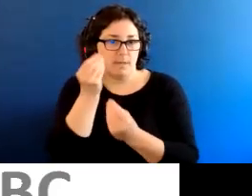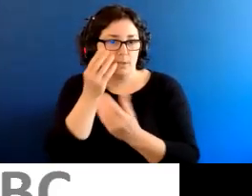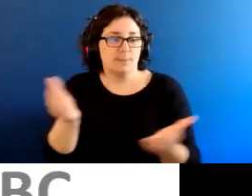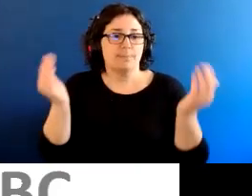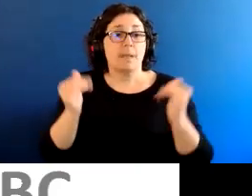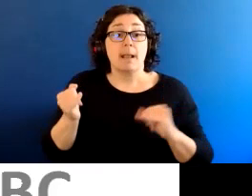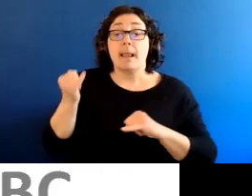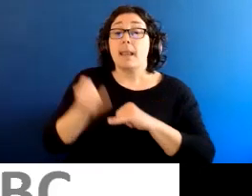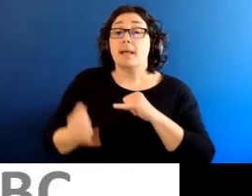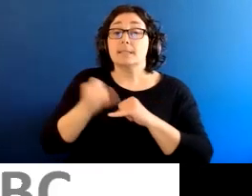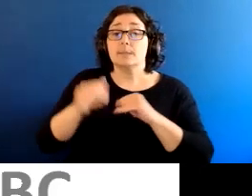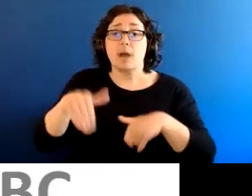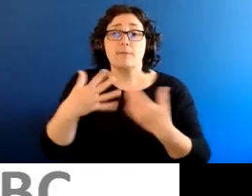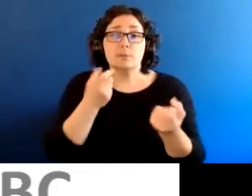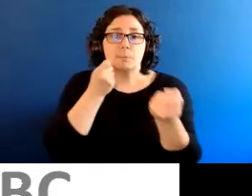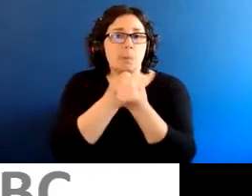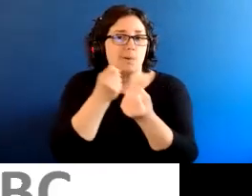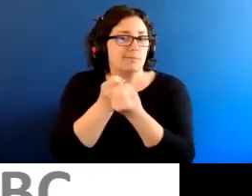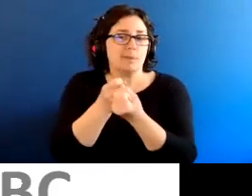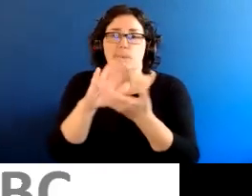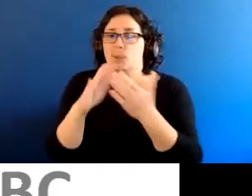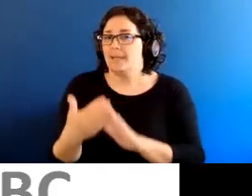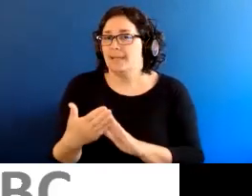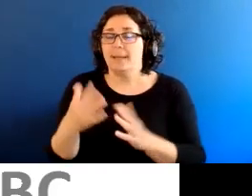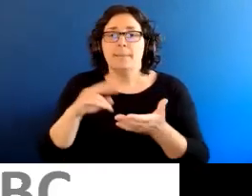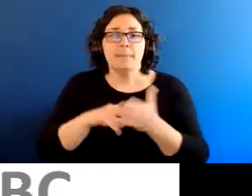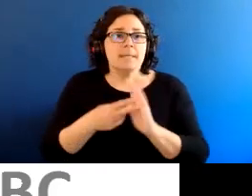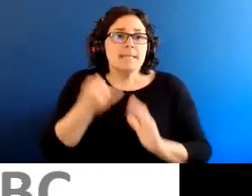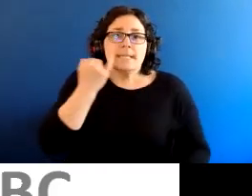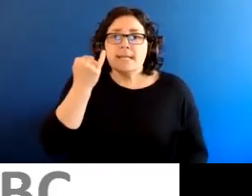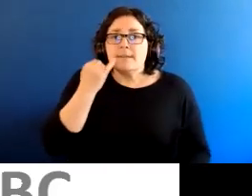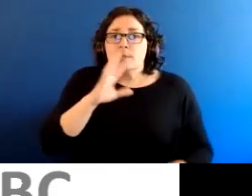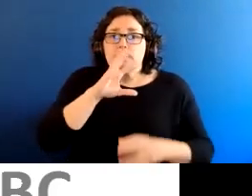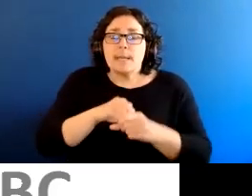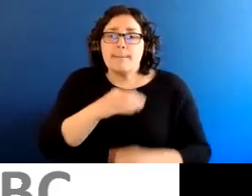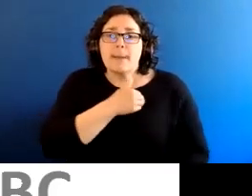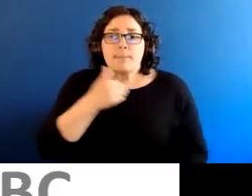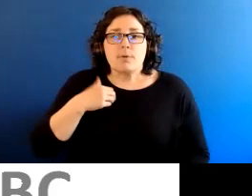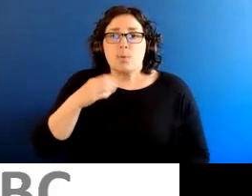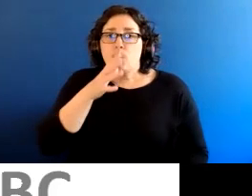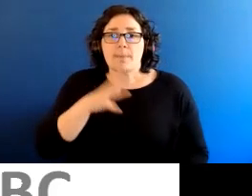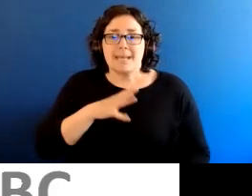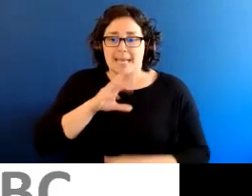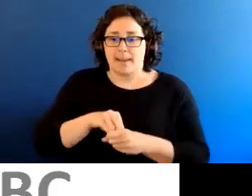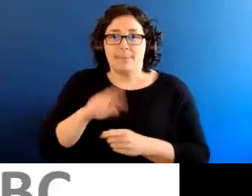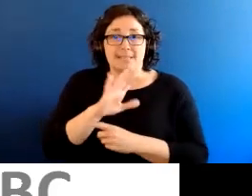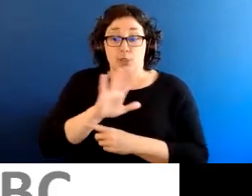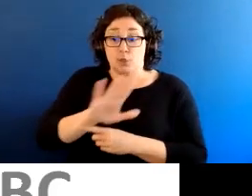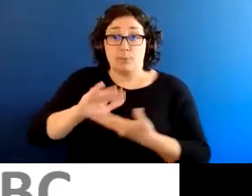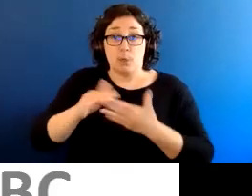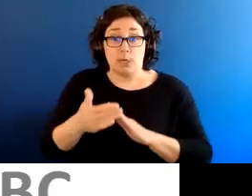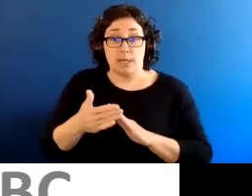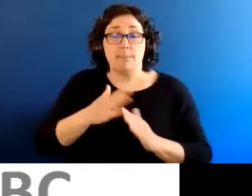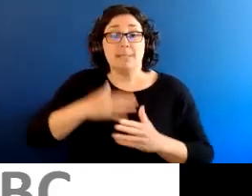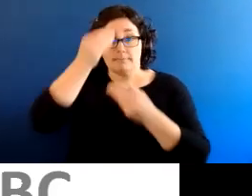then lastly, we offer a supportive community. So if you're a member of a women in business group in your community, please let us